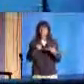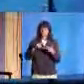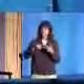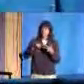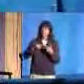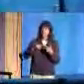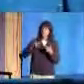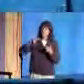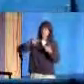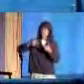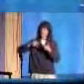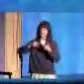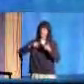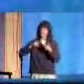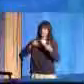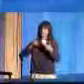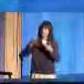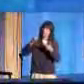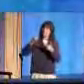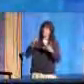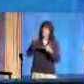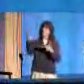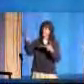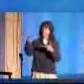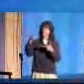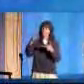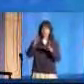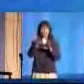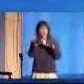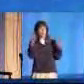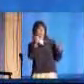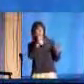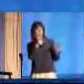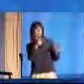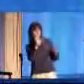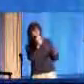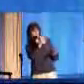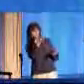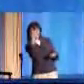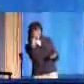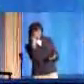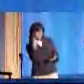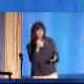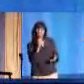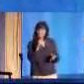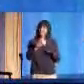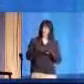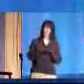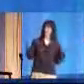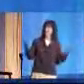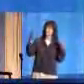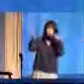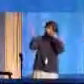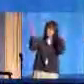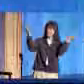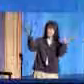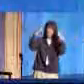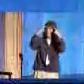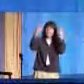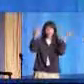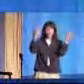then being open, is to really be open to the other person's experience, to really be open by inviting